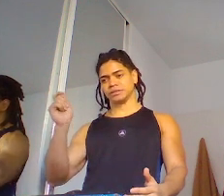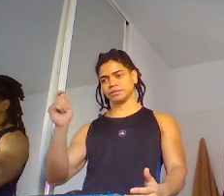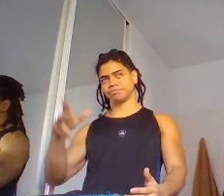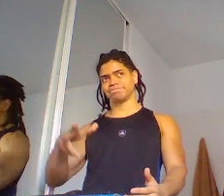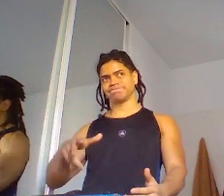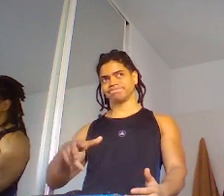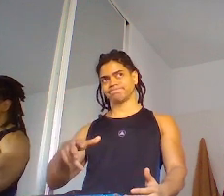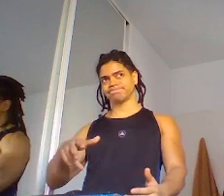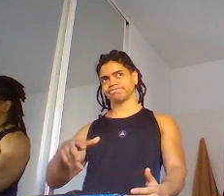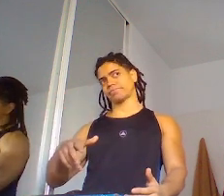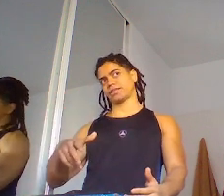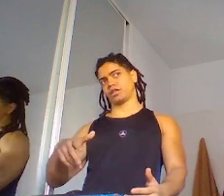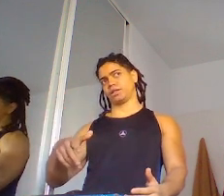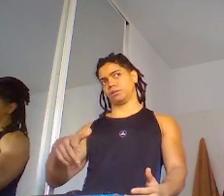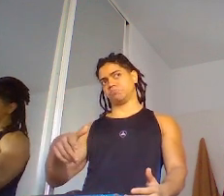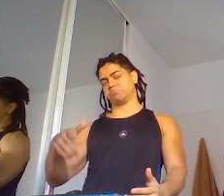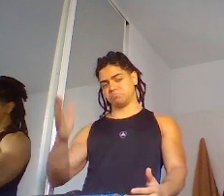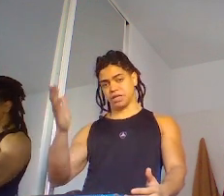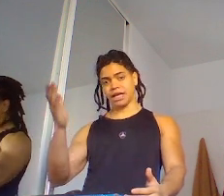whether it's